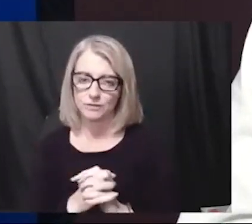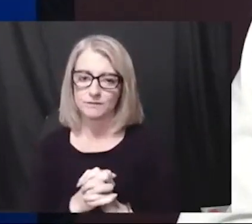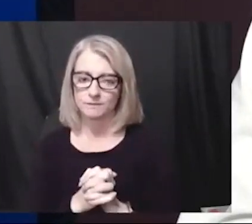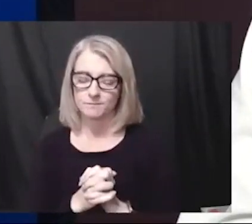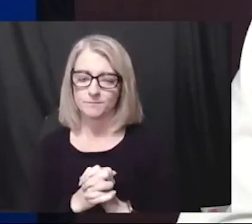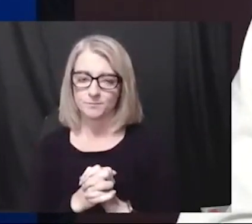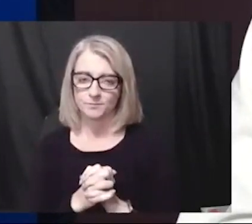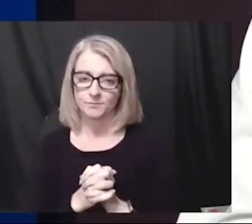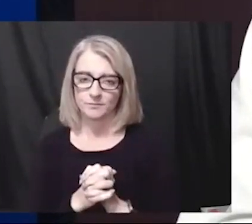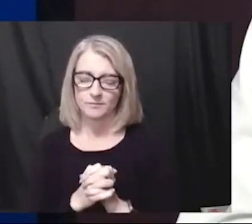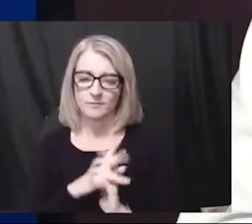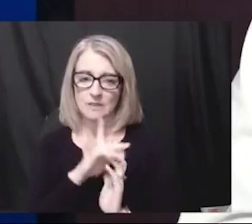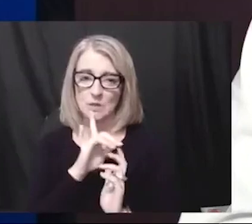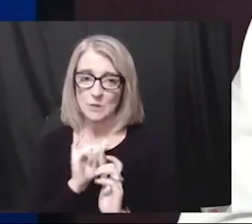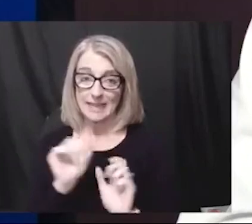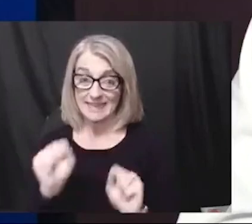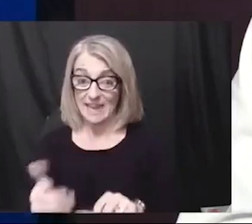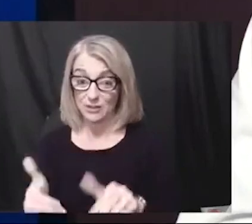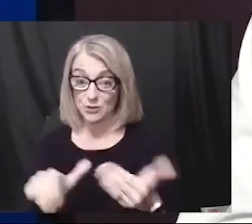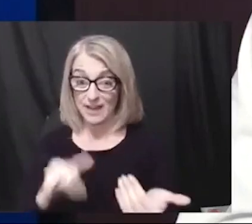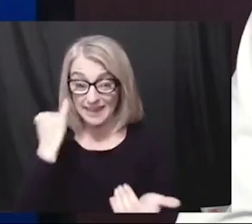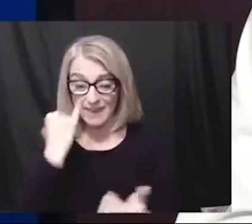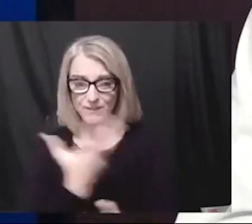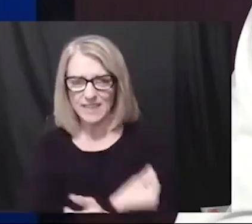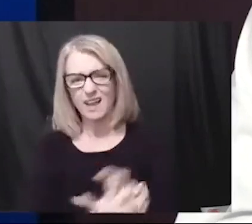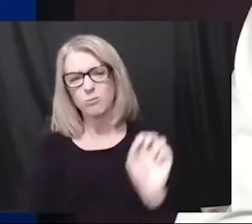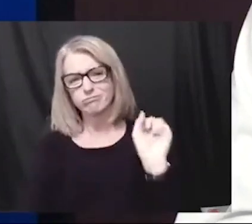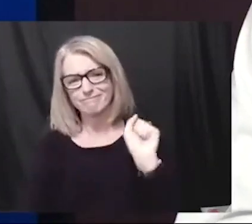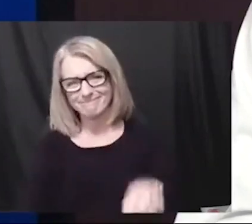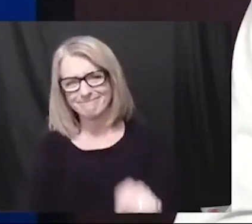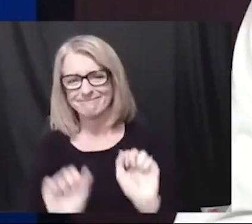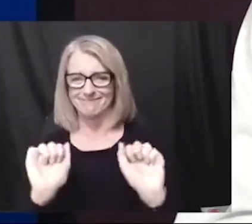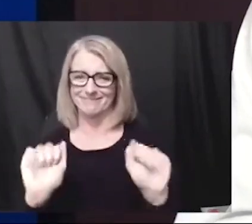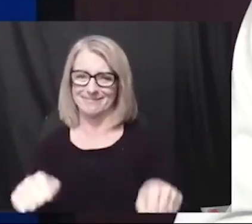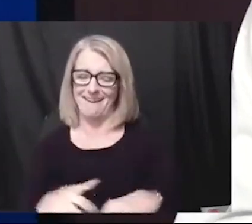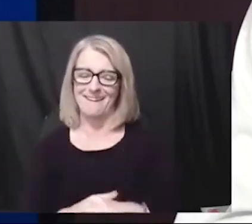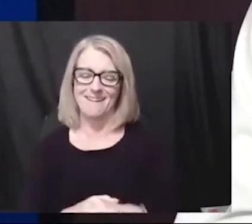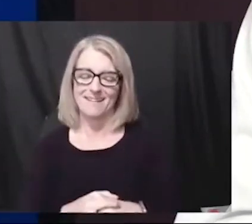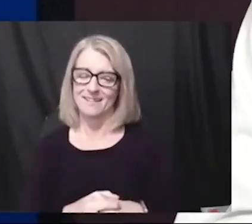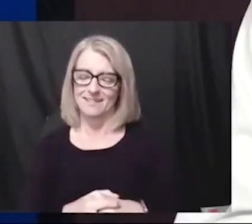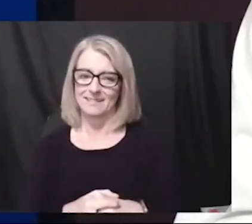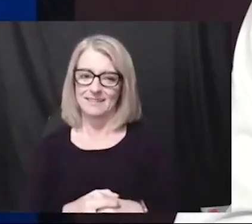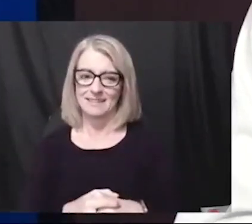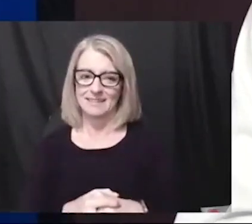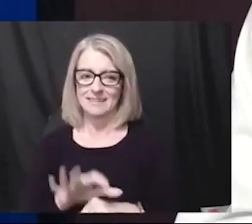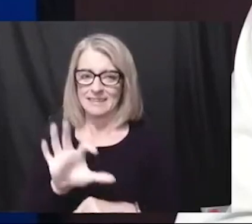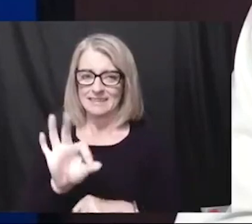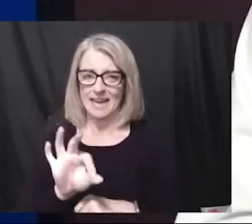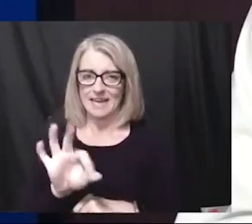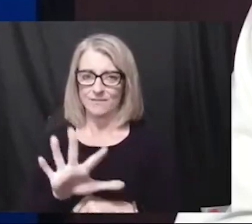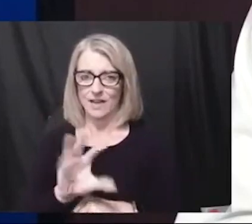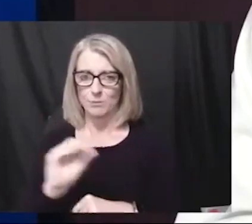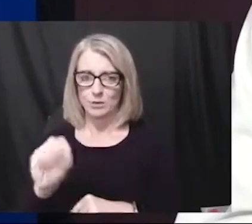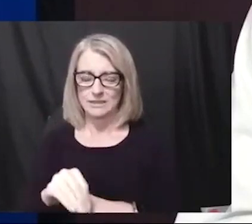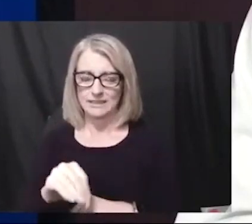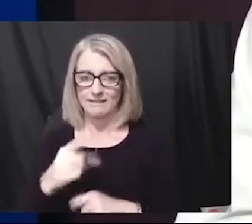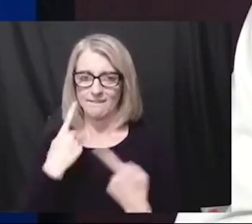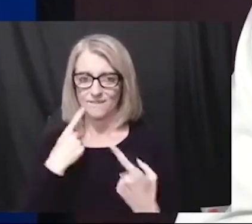don't get vaccinated should lose their healthcare insurance. So I'm not going to advocate for that. But I do think